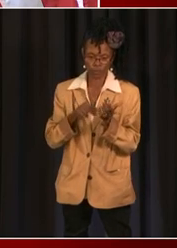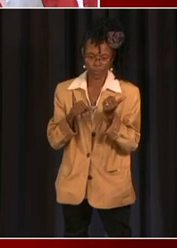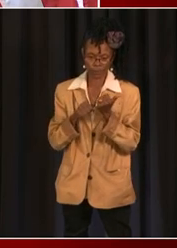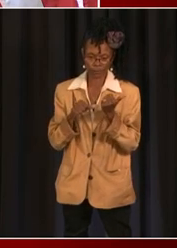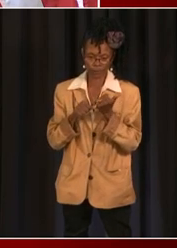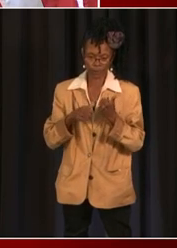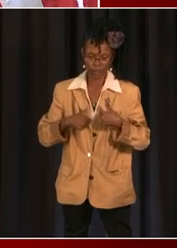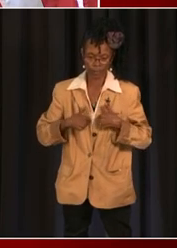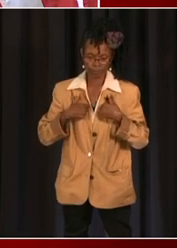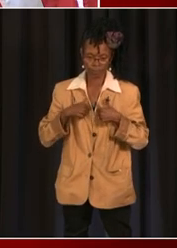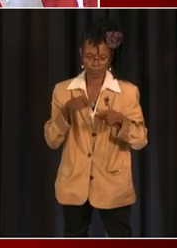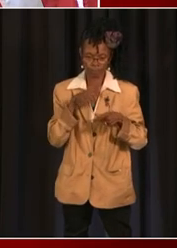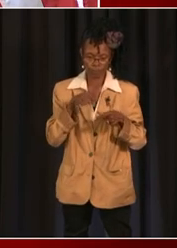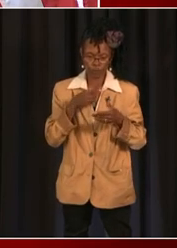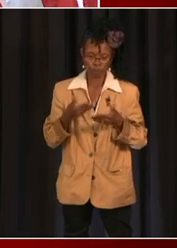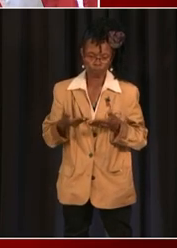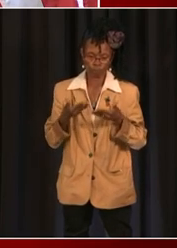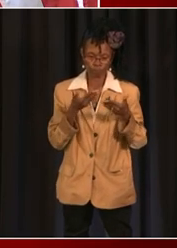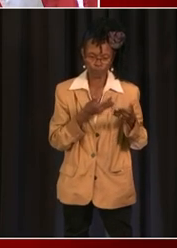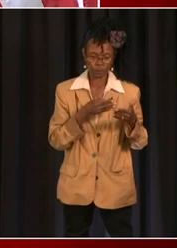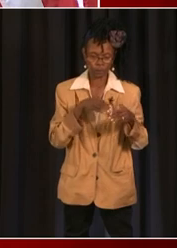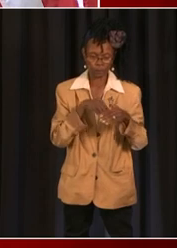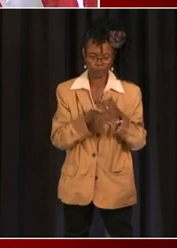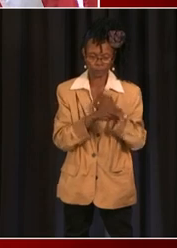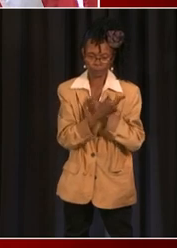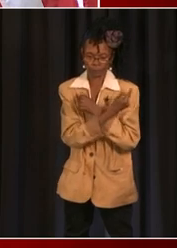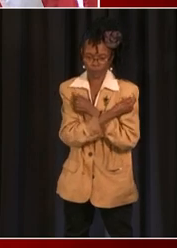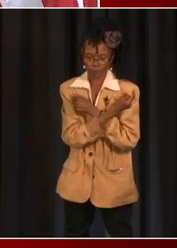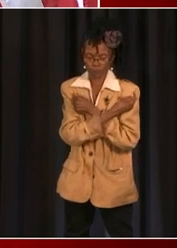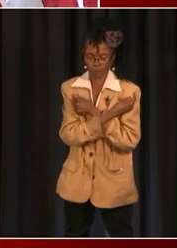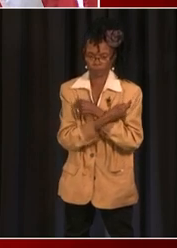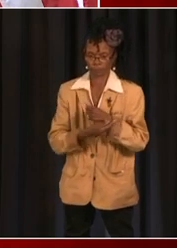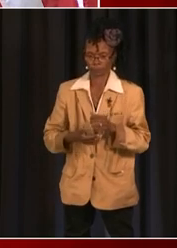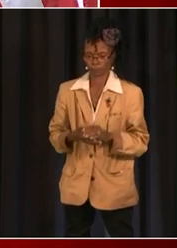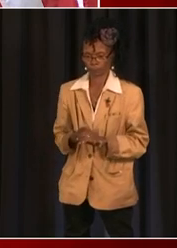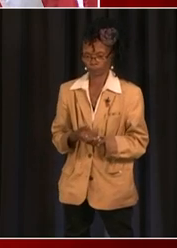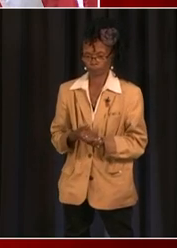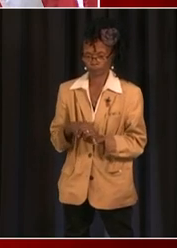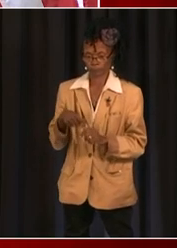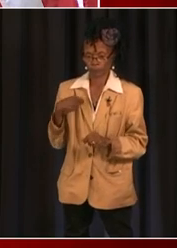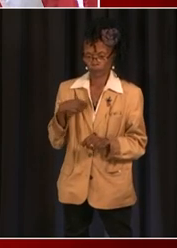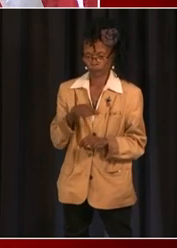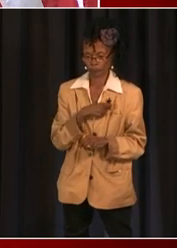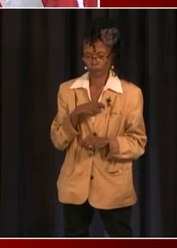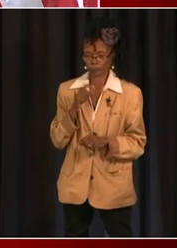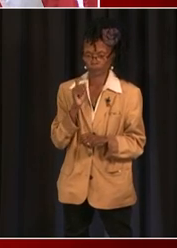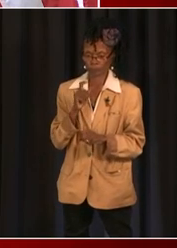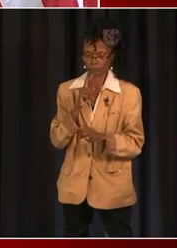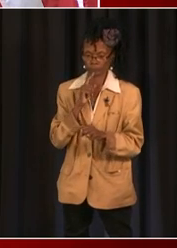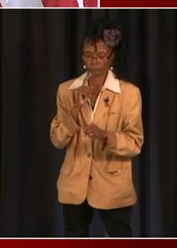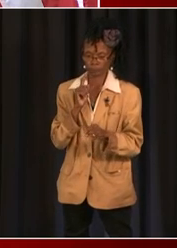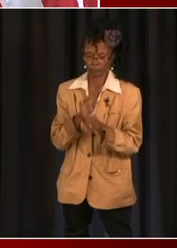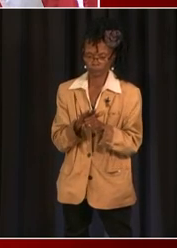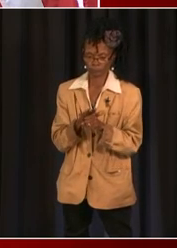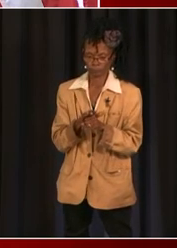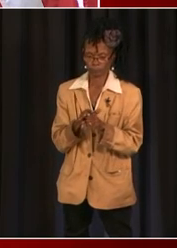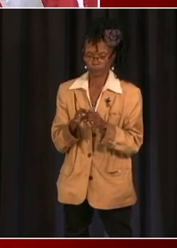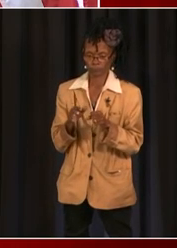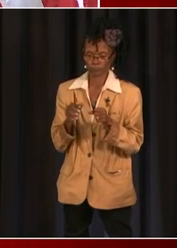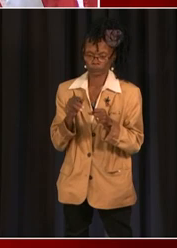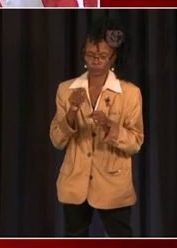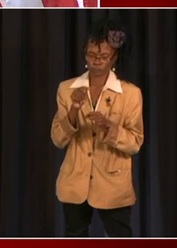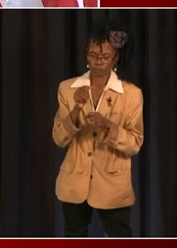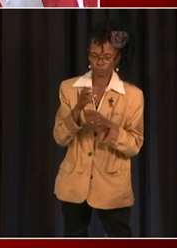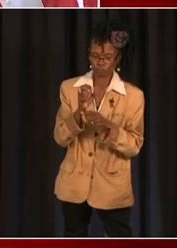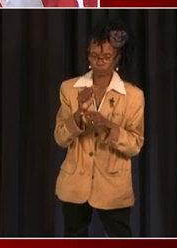living residences to provide them access to vaccines. So to ensure that some of our most vulnerable residents living in congregate settings